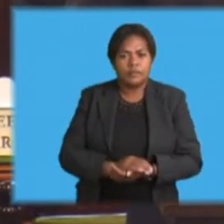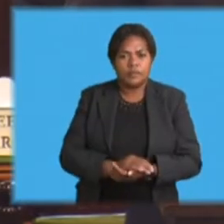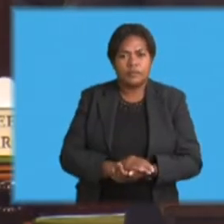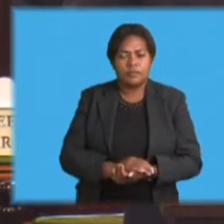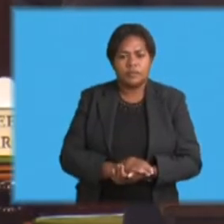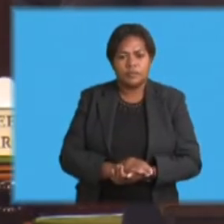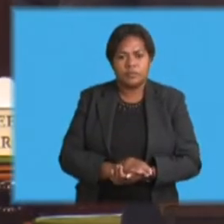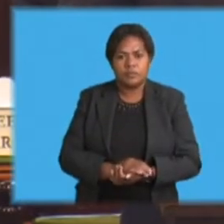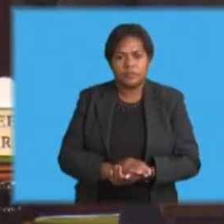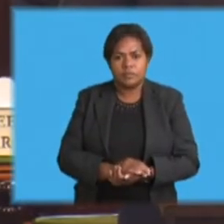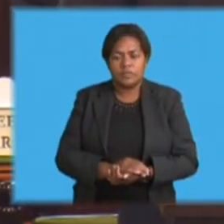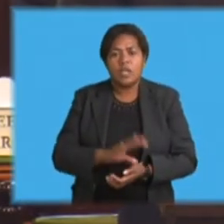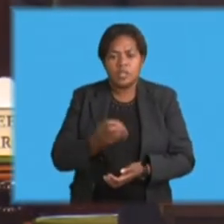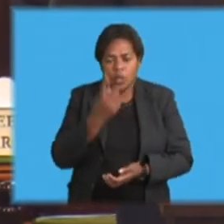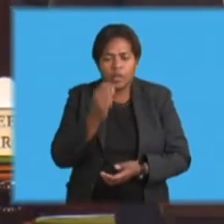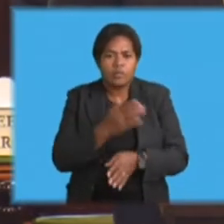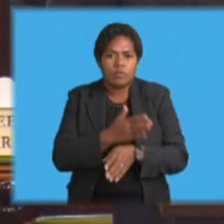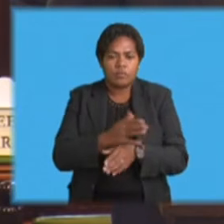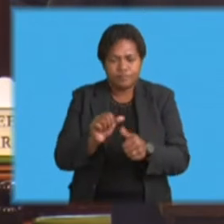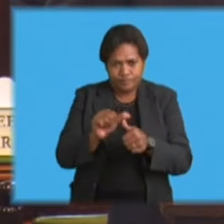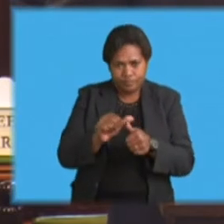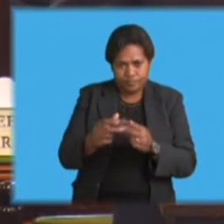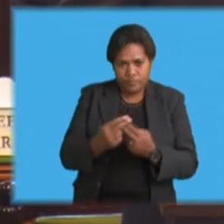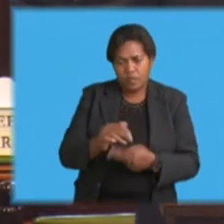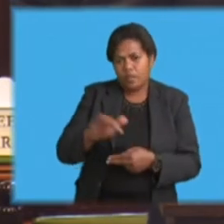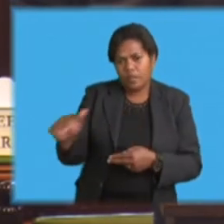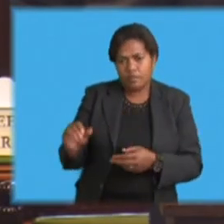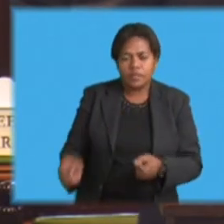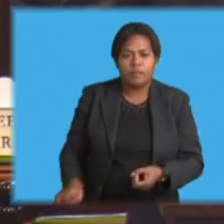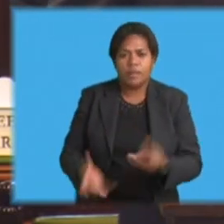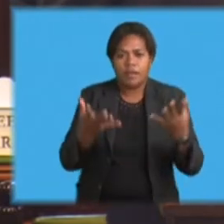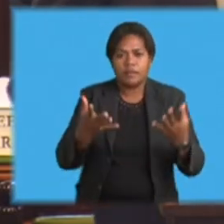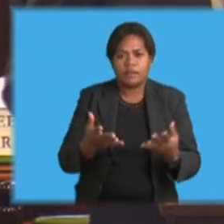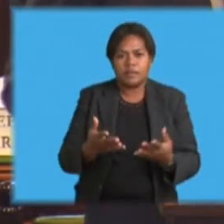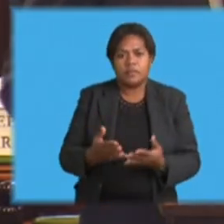we have for industries so that we can work better with them in supplying that particular need.